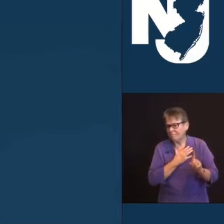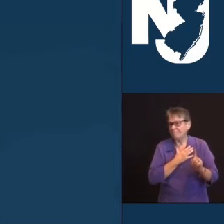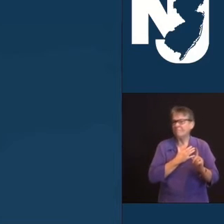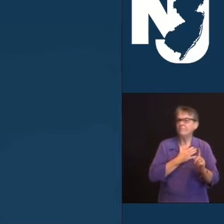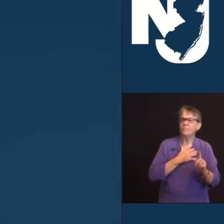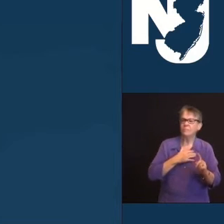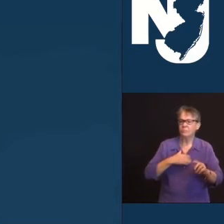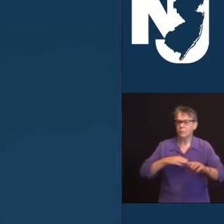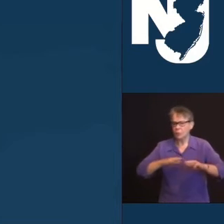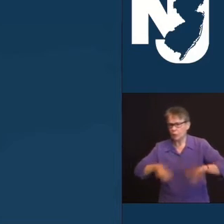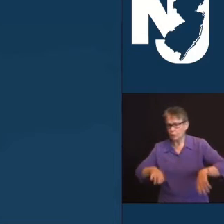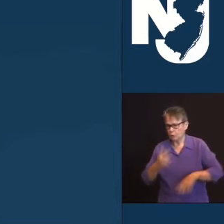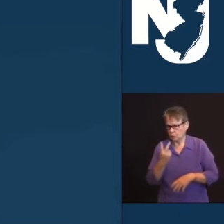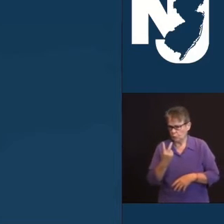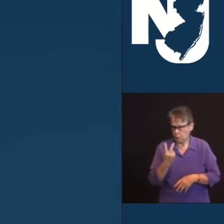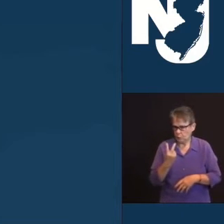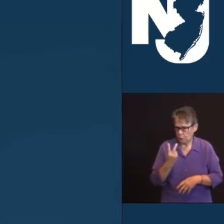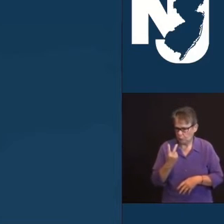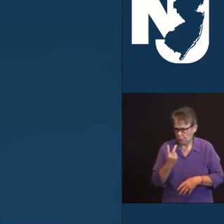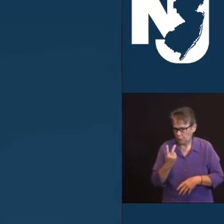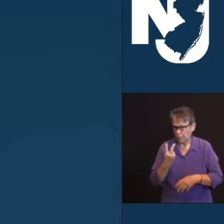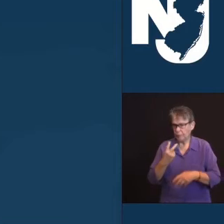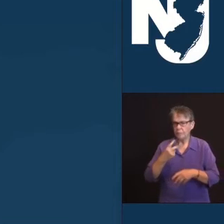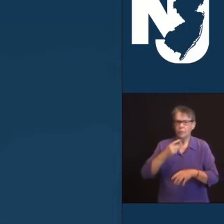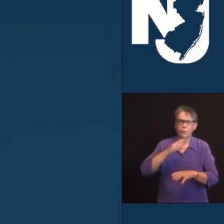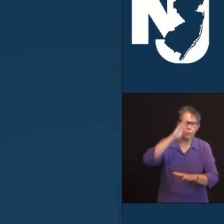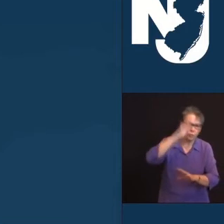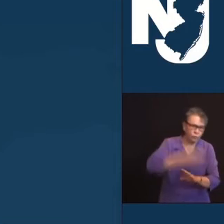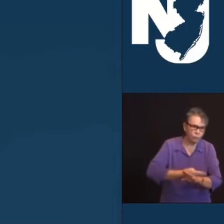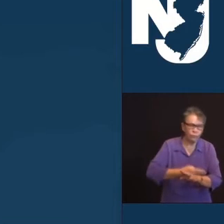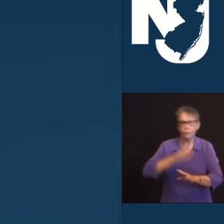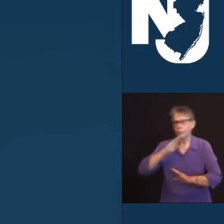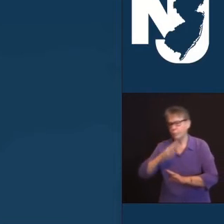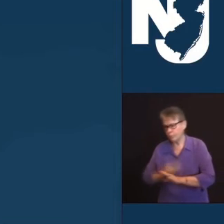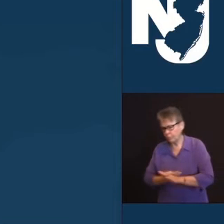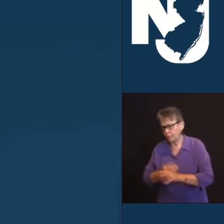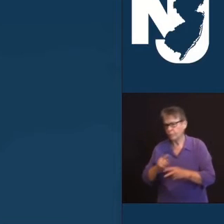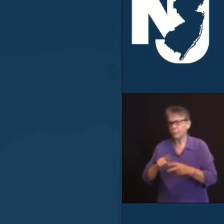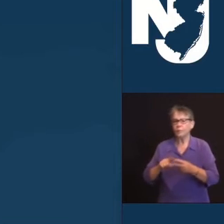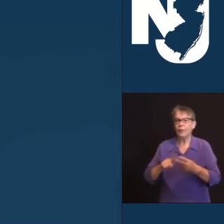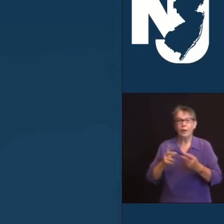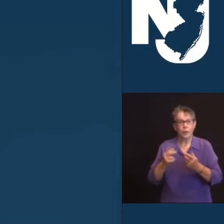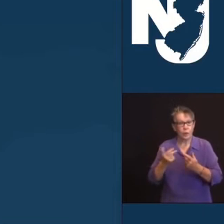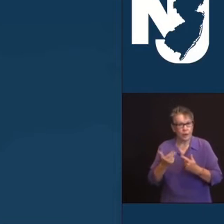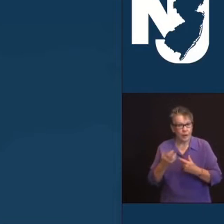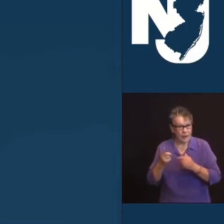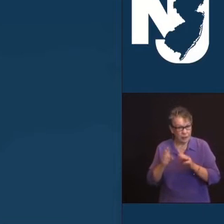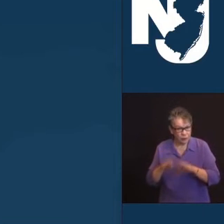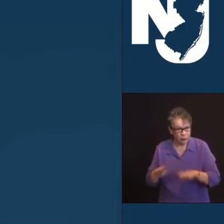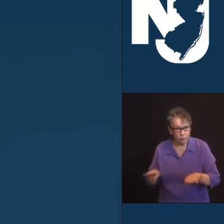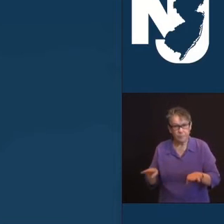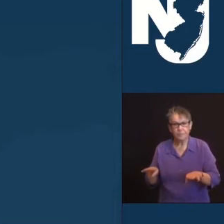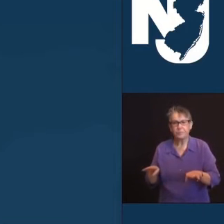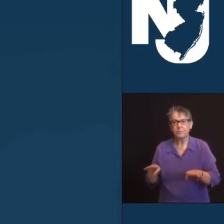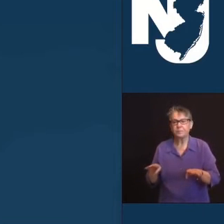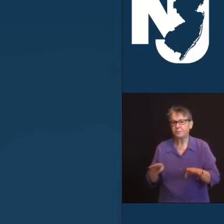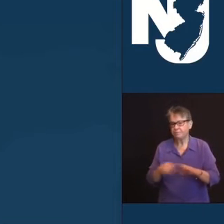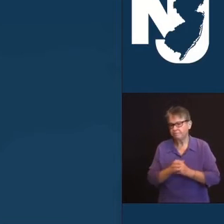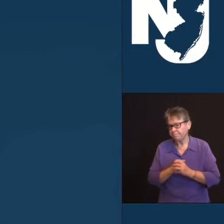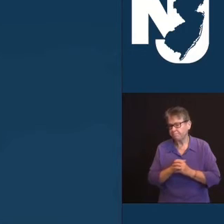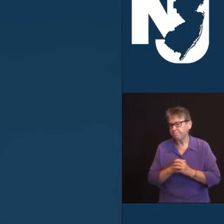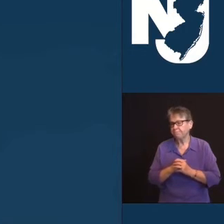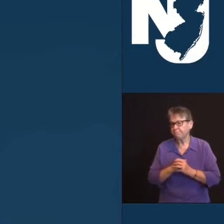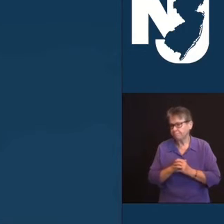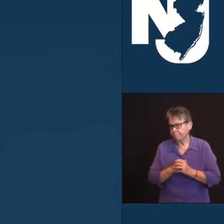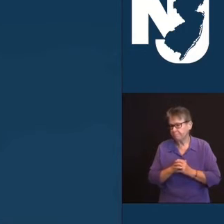and their families, including her granddaughters, Kat and Brenna, who I am sure she will especially watch over. I spoke with